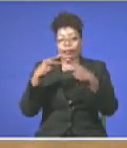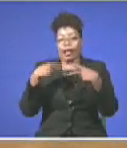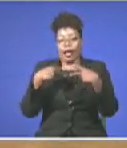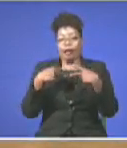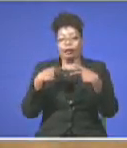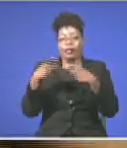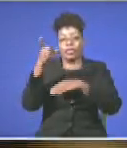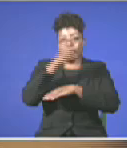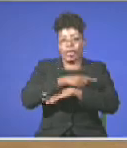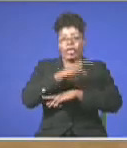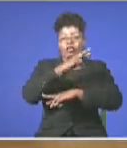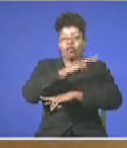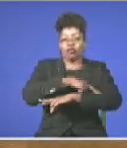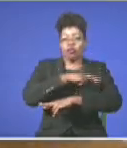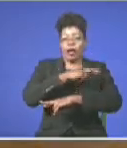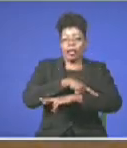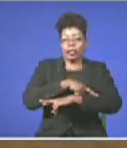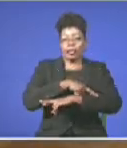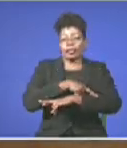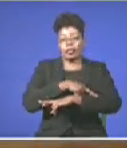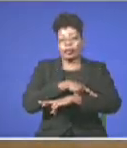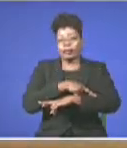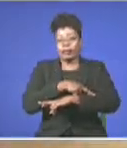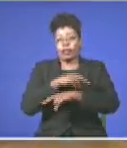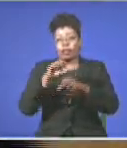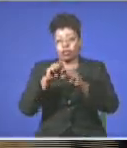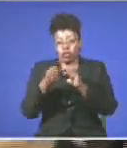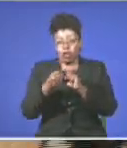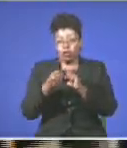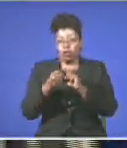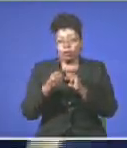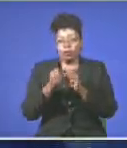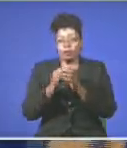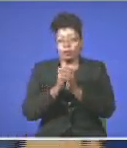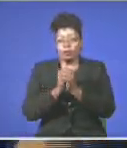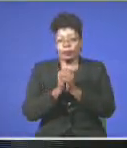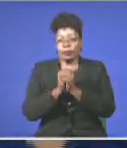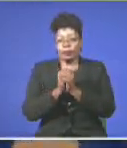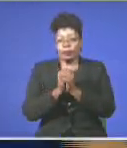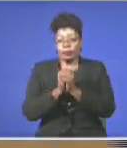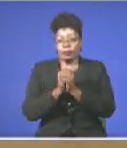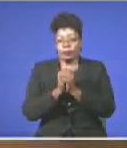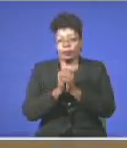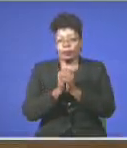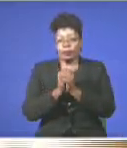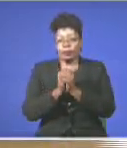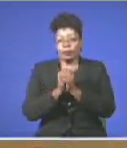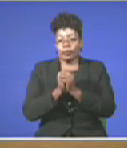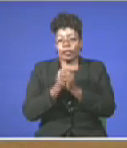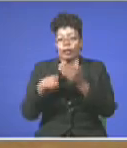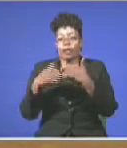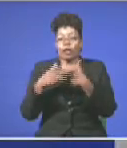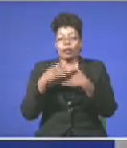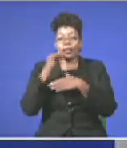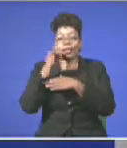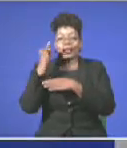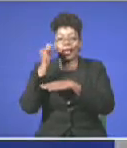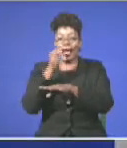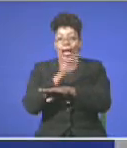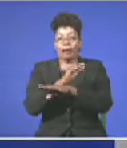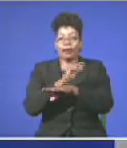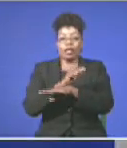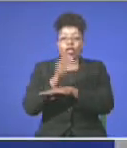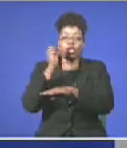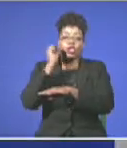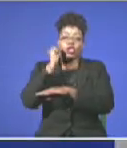couple of days rest. They on a little slack. So that's a sweep. After returning home yesterday afternoon,